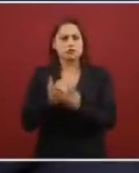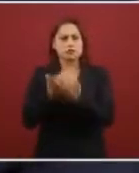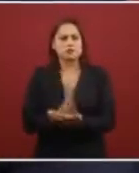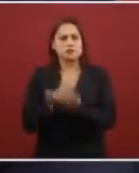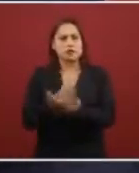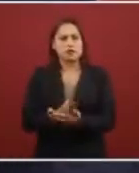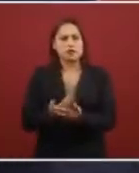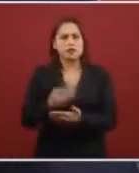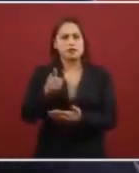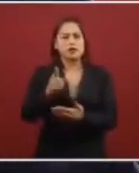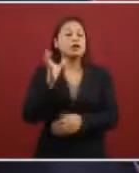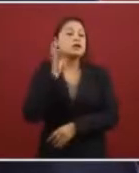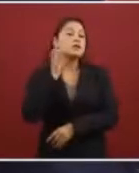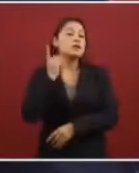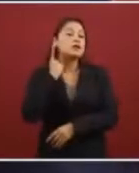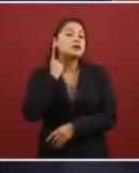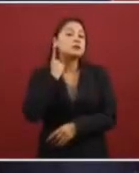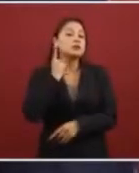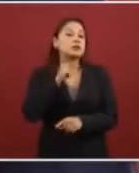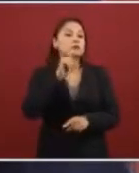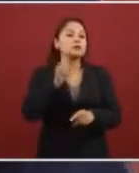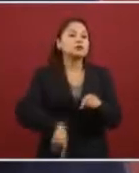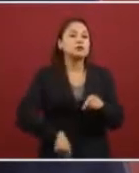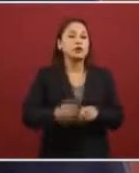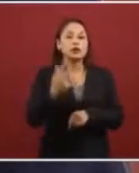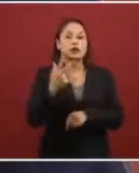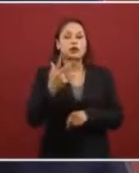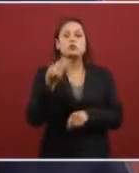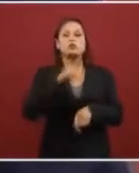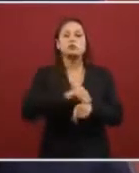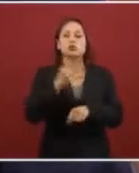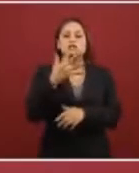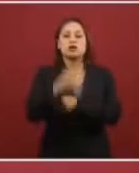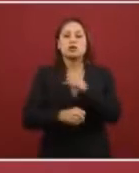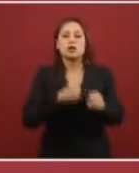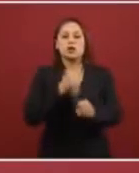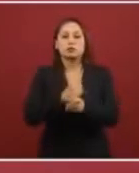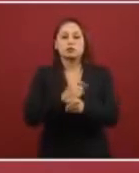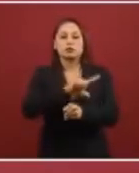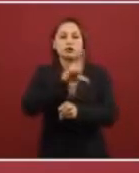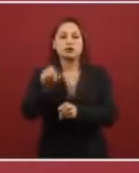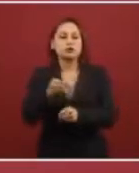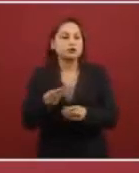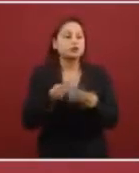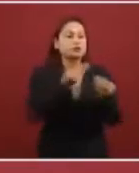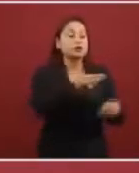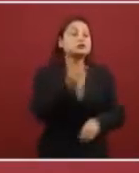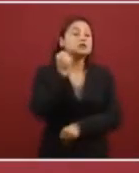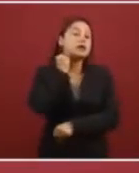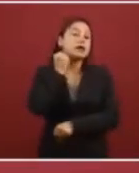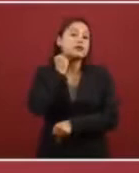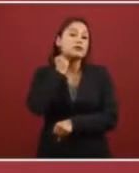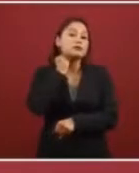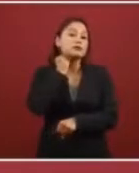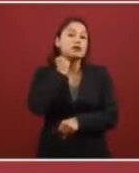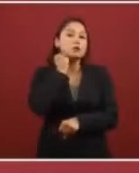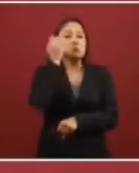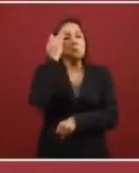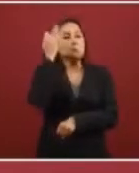Senadores, and the senators desaparecieron. They disappeared completely. El tiempo. For the time. No. No, we said